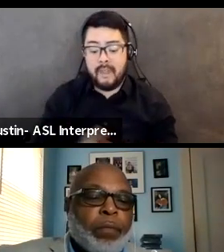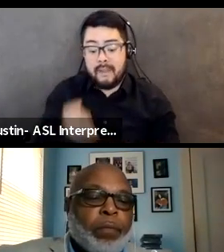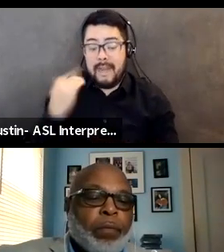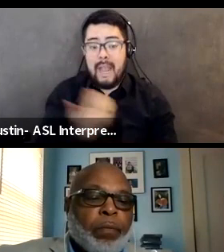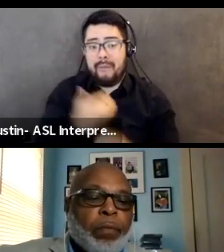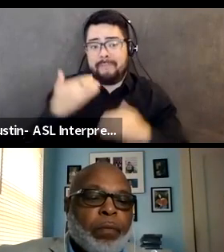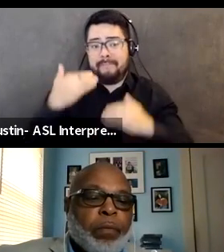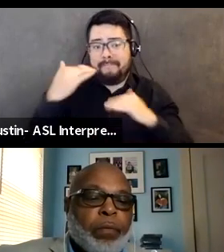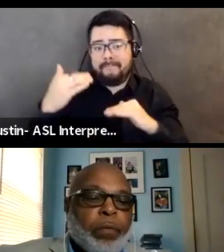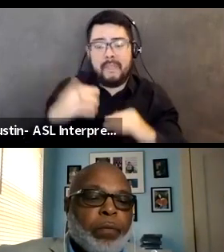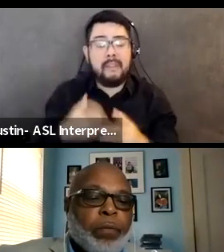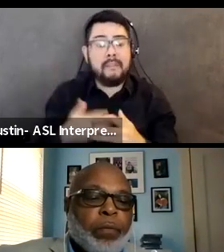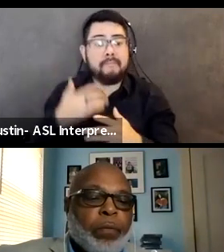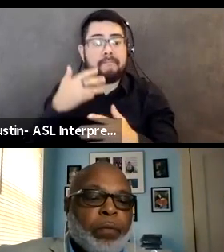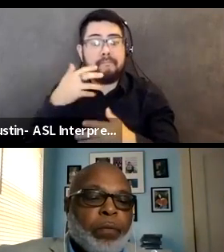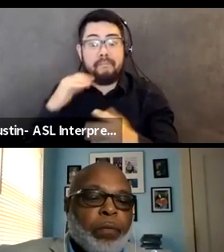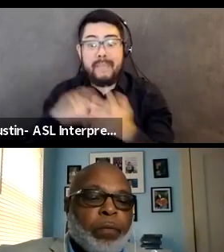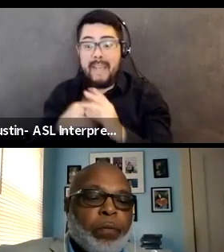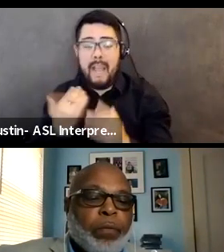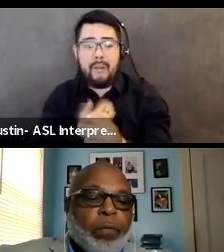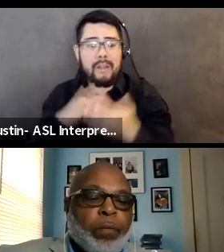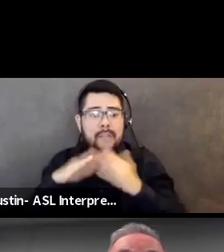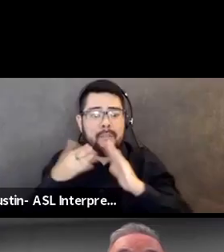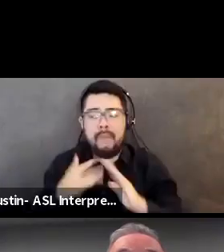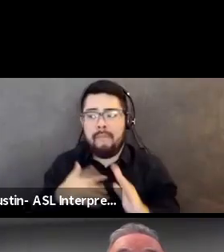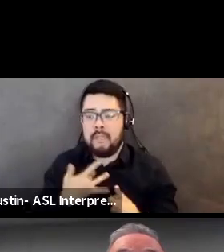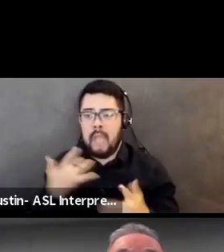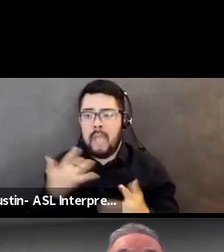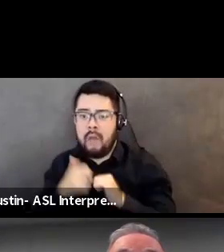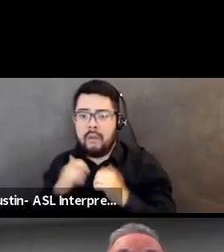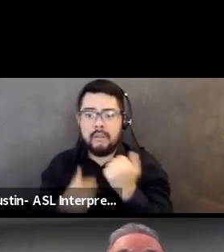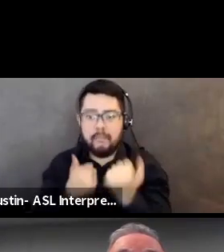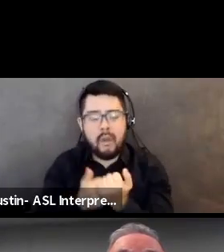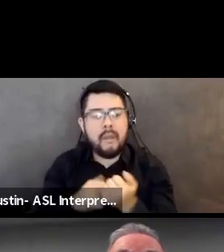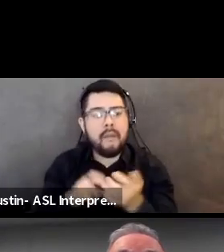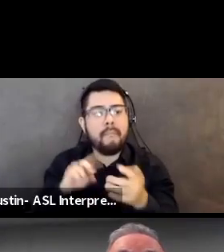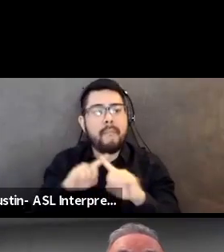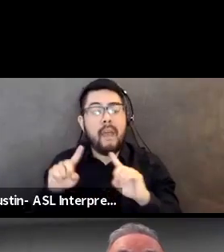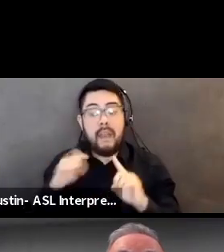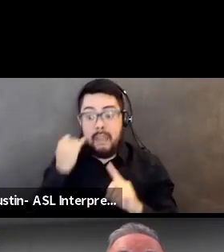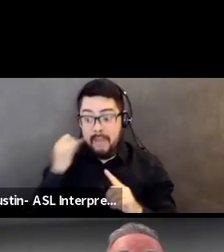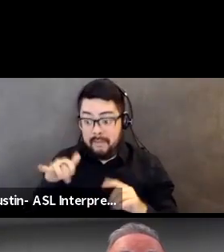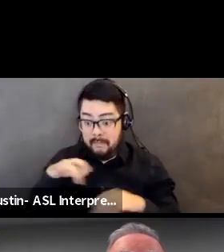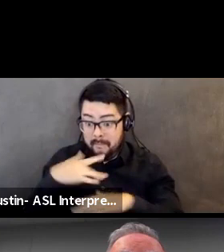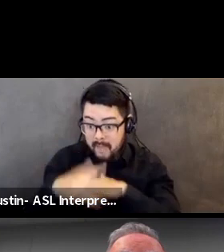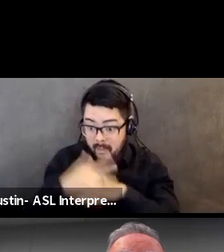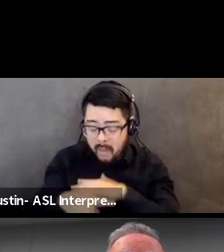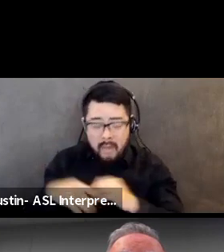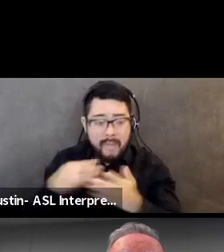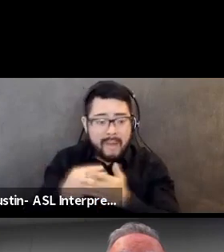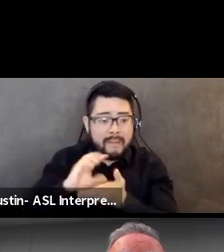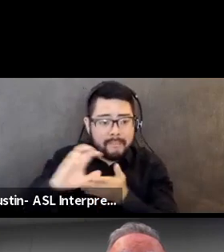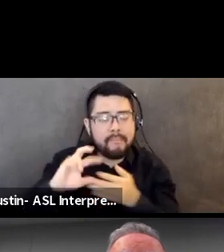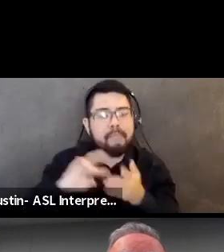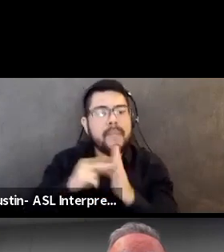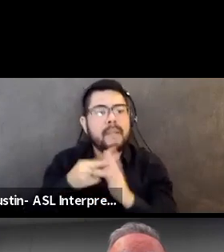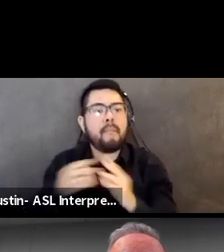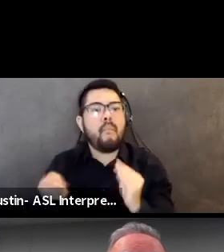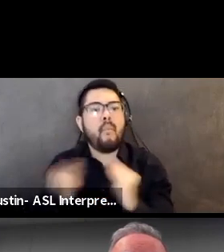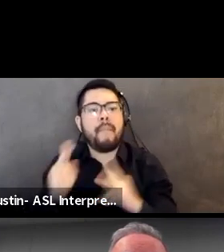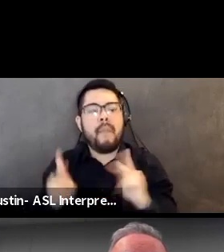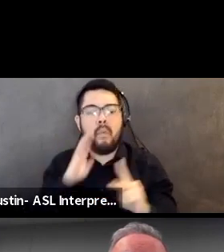gone the belief from the community is we could have more and a lot of families would not look elsewhere the northwest side has many city-minded